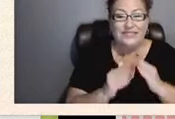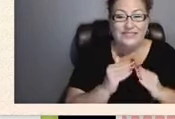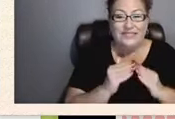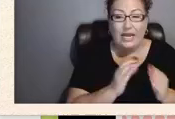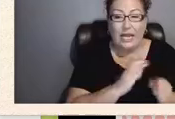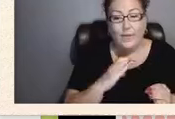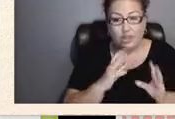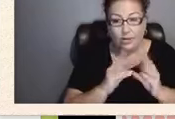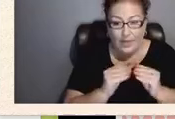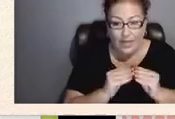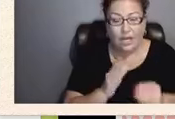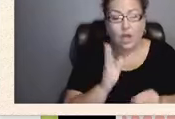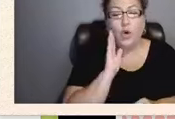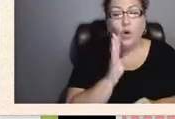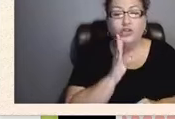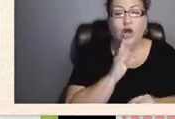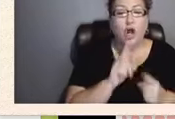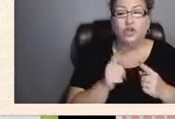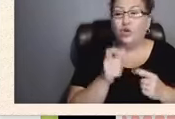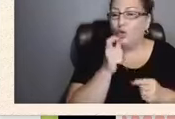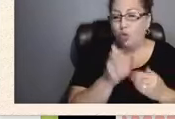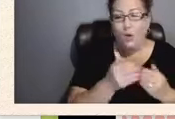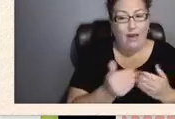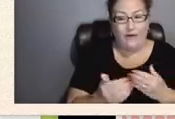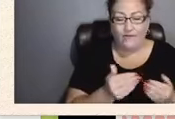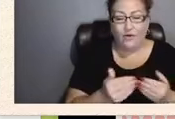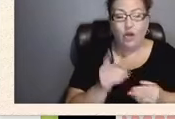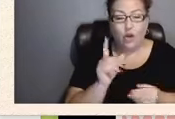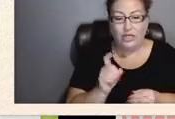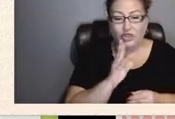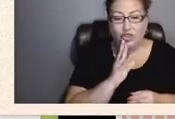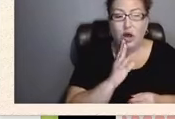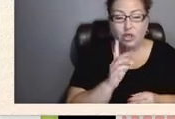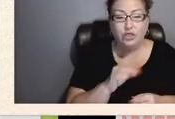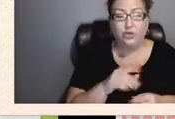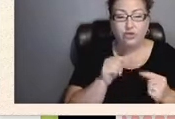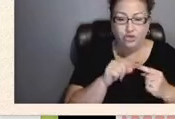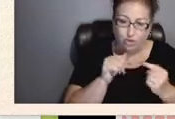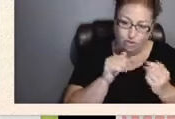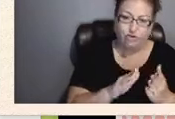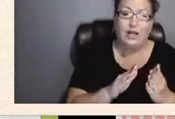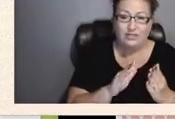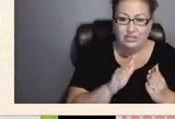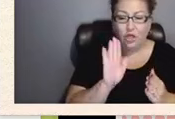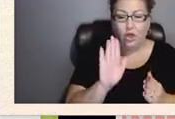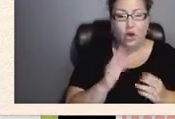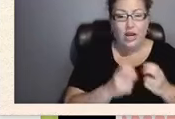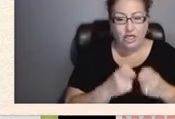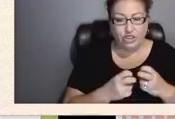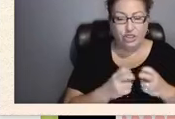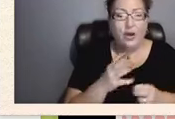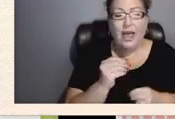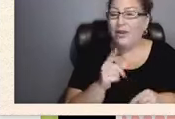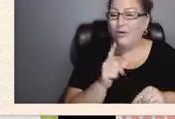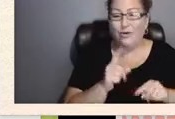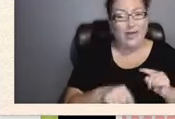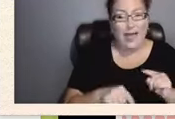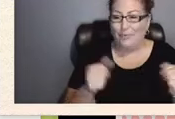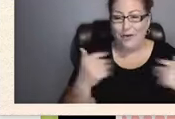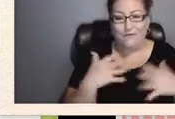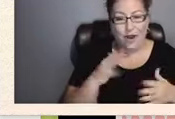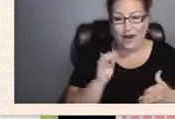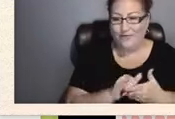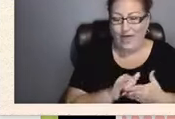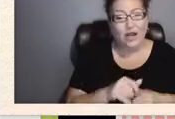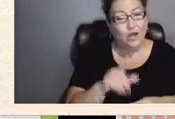to talk to whoever you need to talk to address your issue. And you can't be afraid of that. You just have